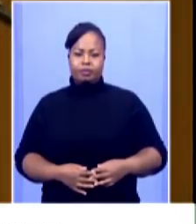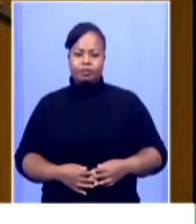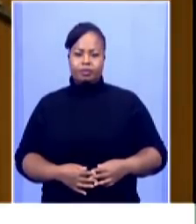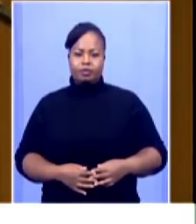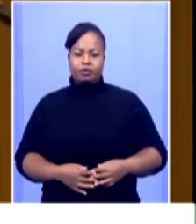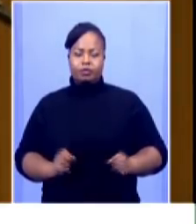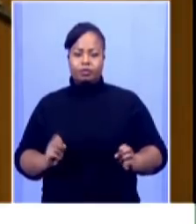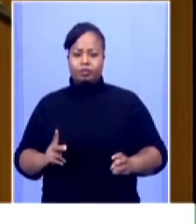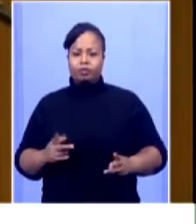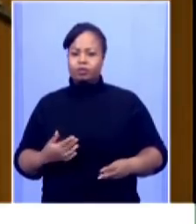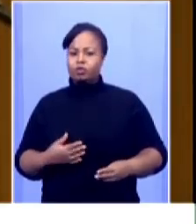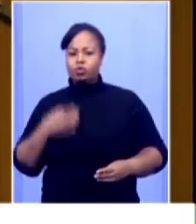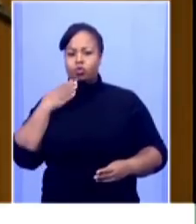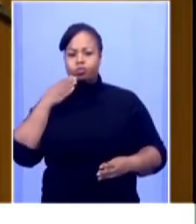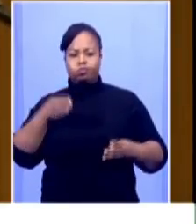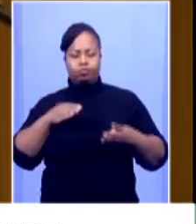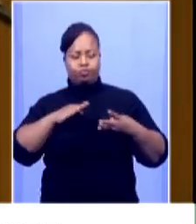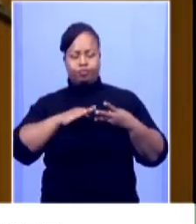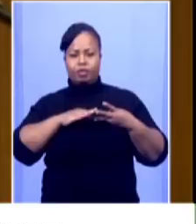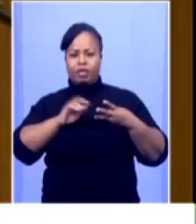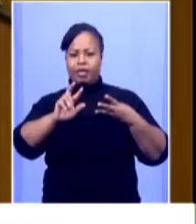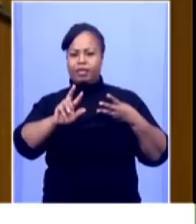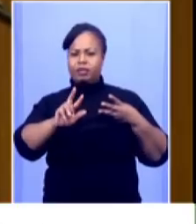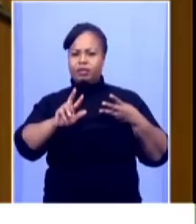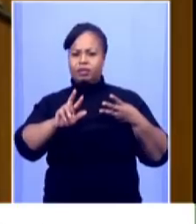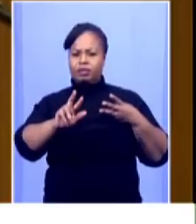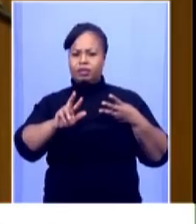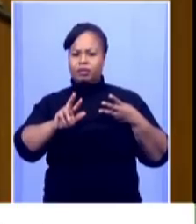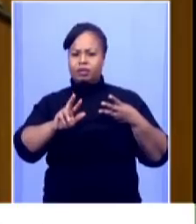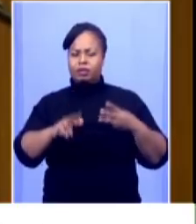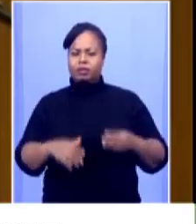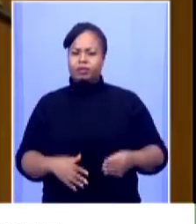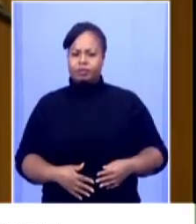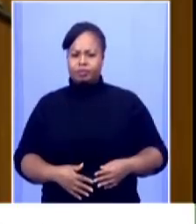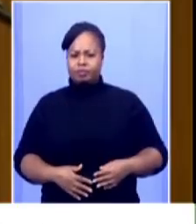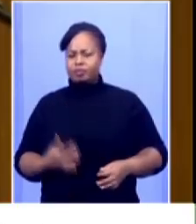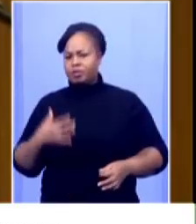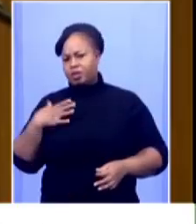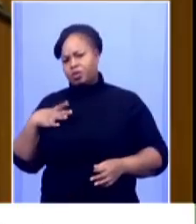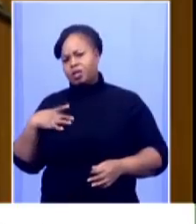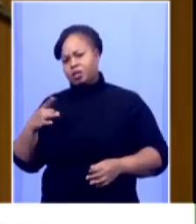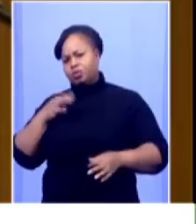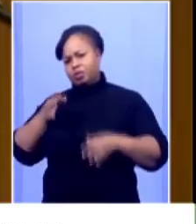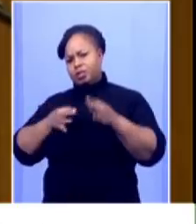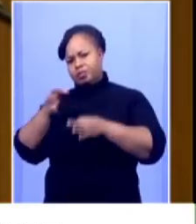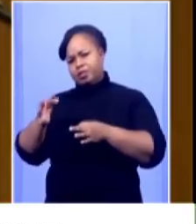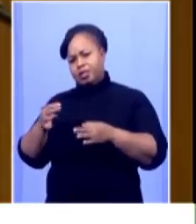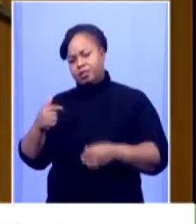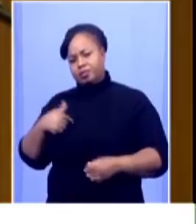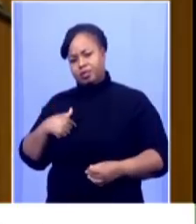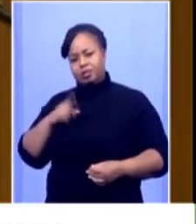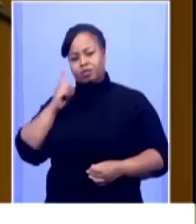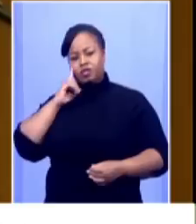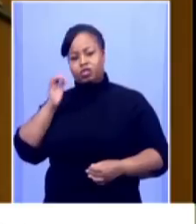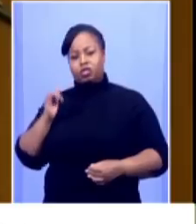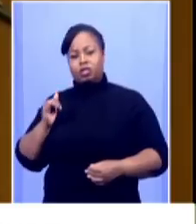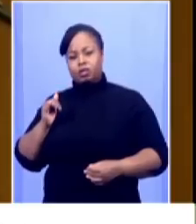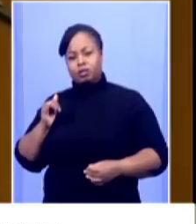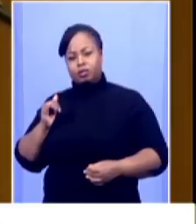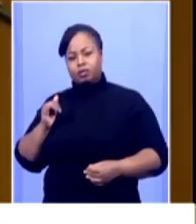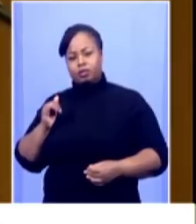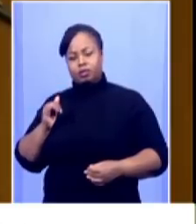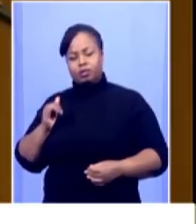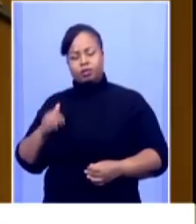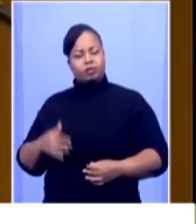Okay, who is then appearing on behalf of accused 8? My lady, may I just clarify that aspect? Accused number 8 has since been liquidated, my